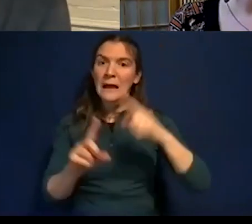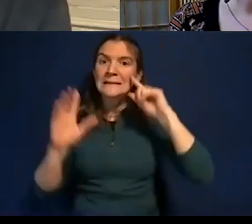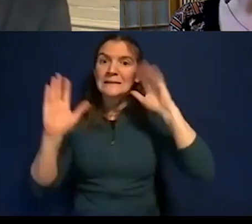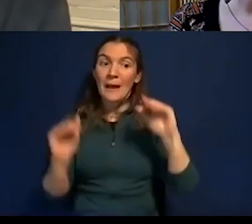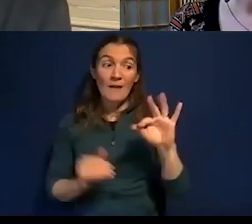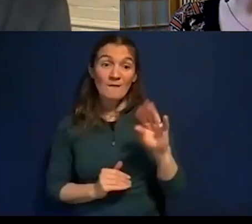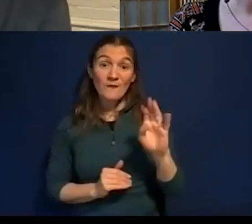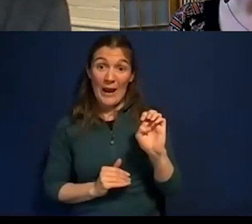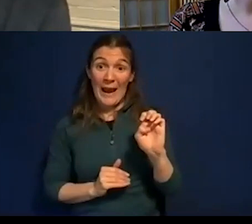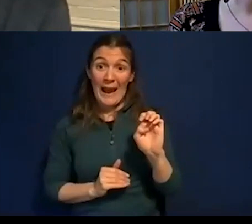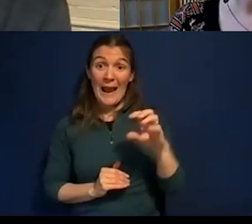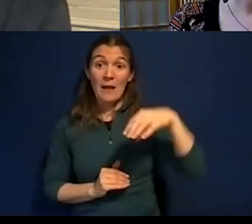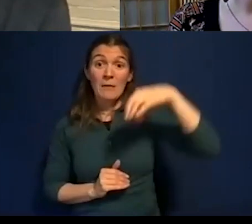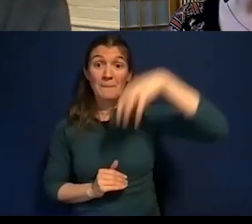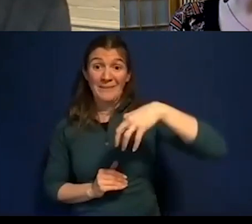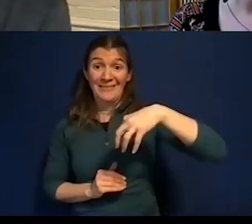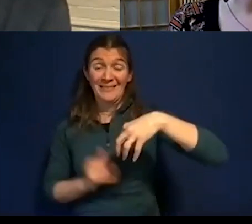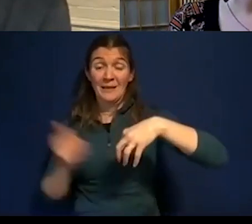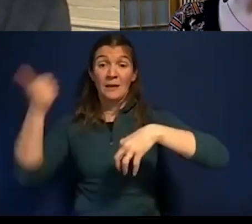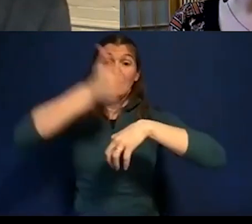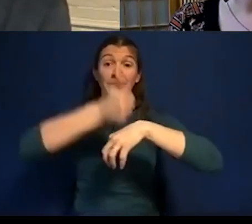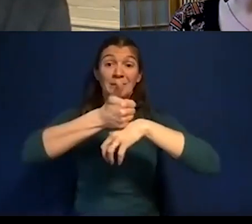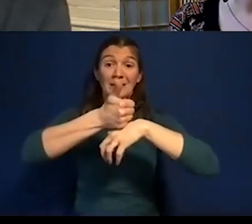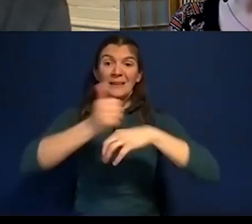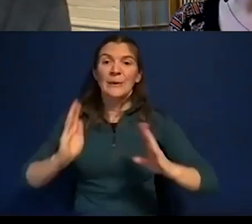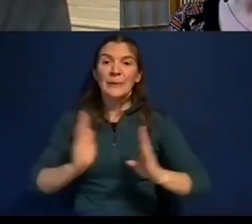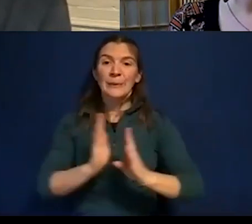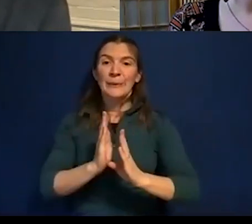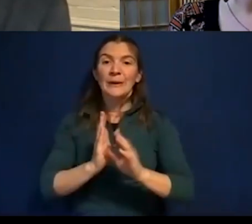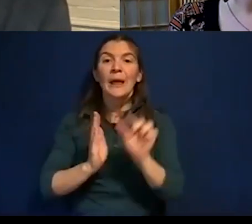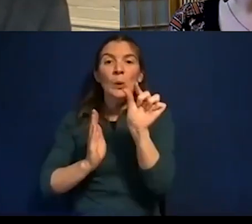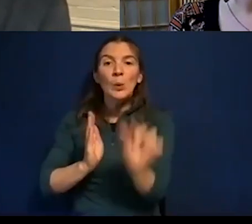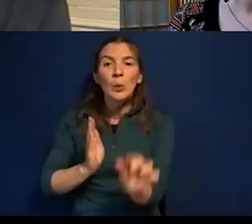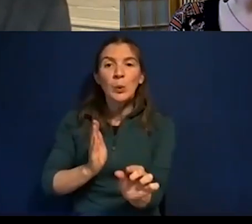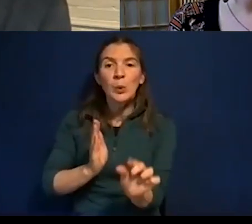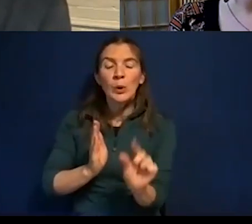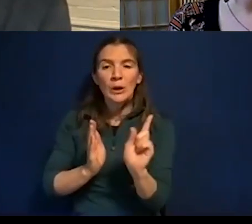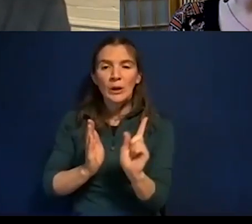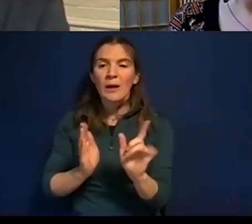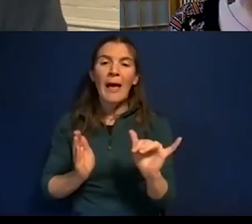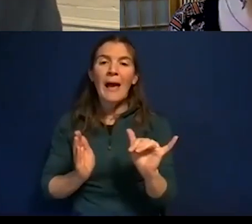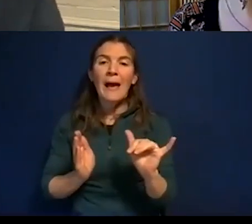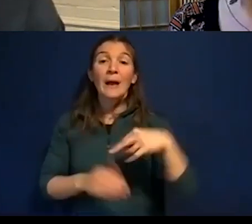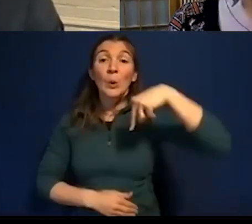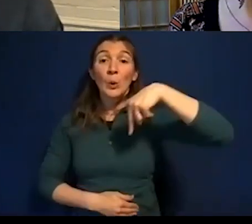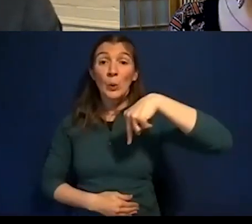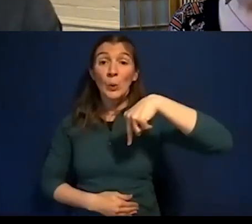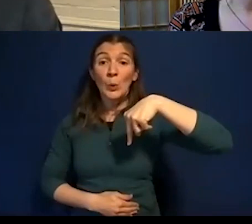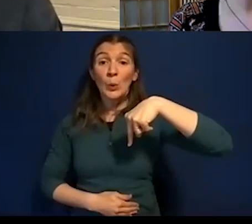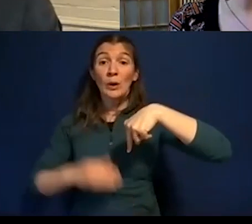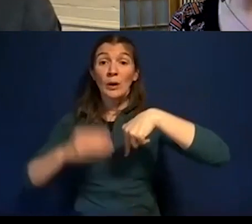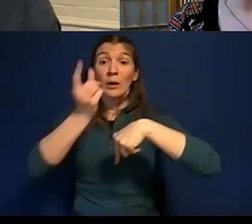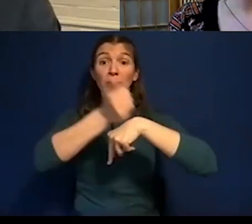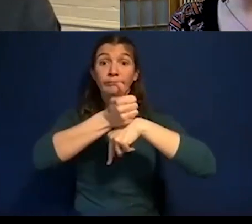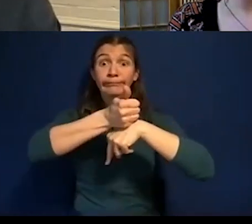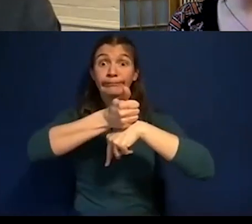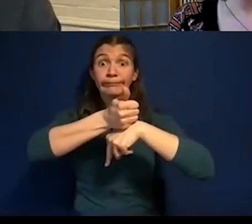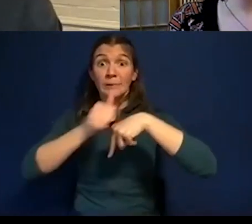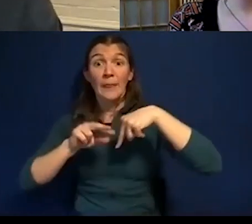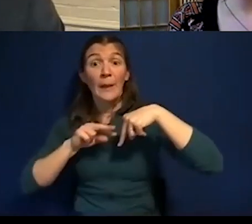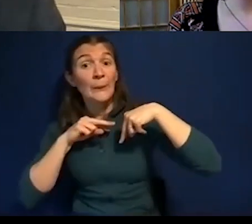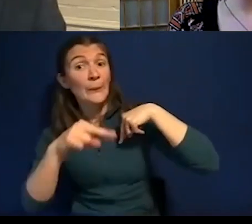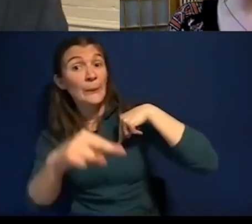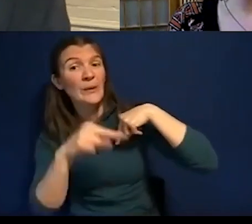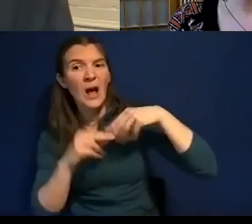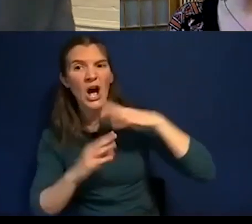frame upon which it will be placed will be pretty narrow. So it'll be, you know, more like looking past a street sign post than